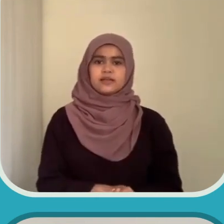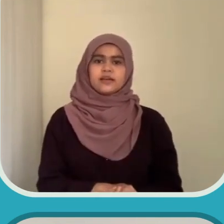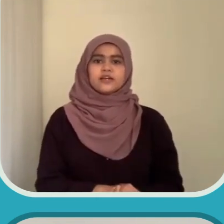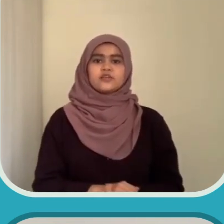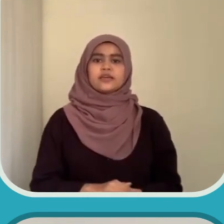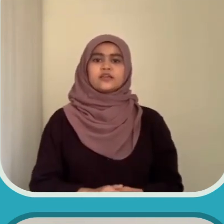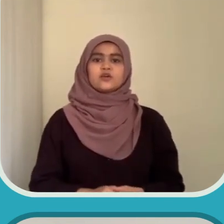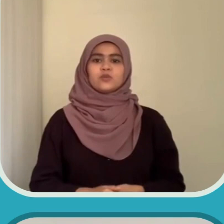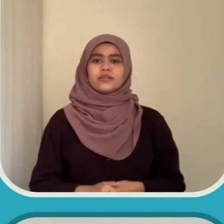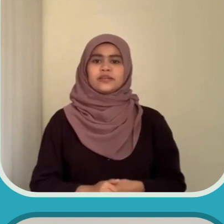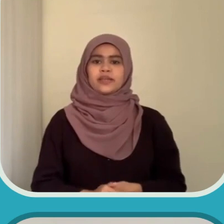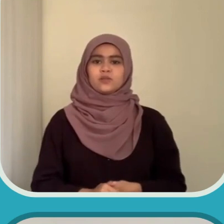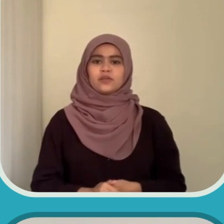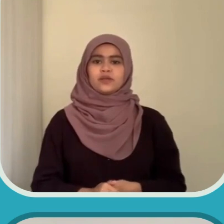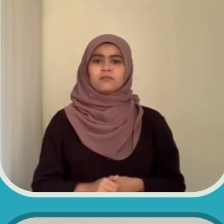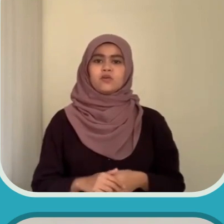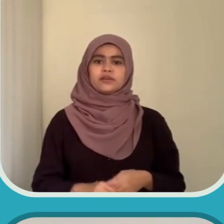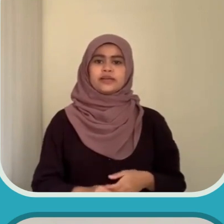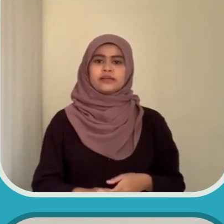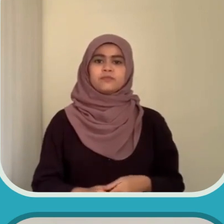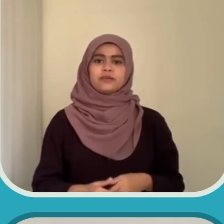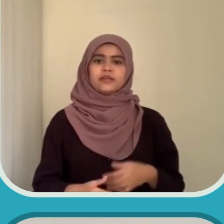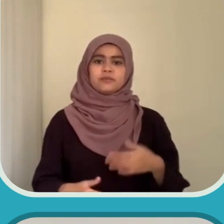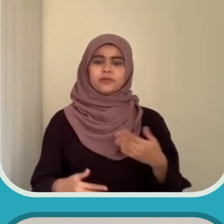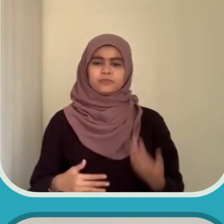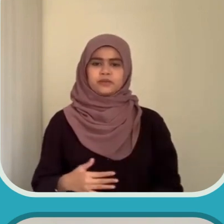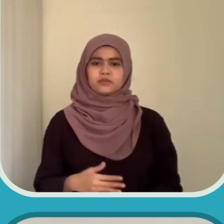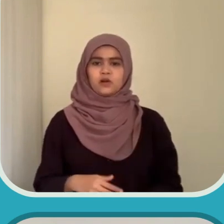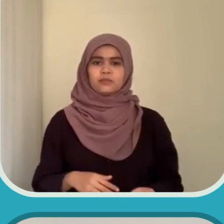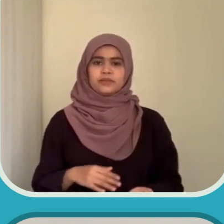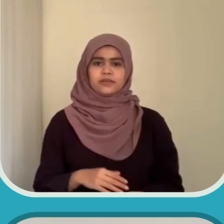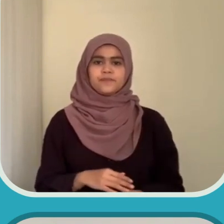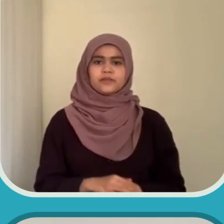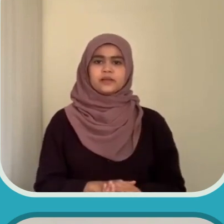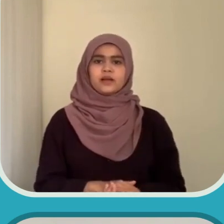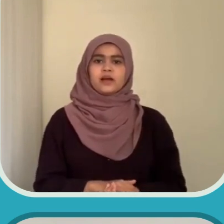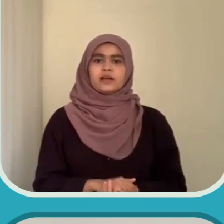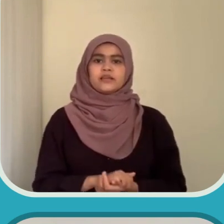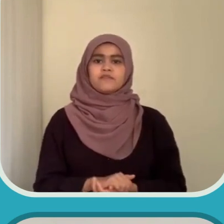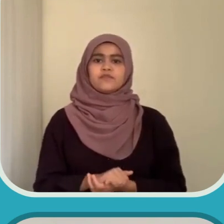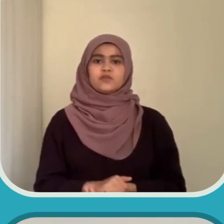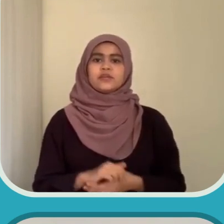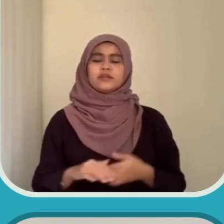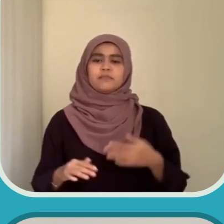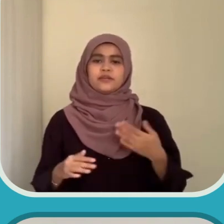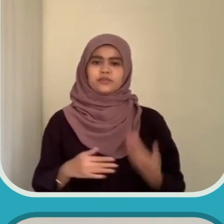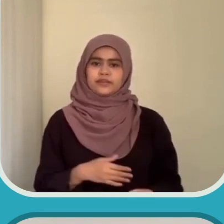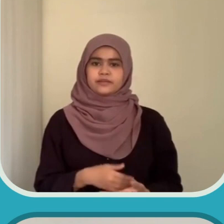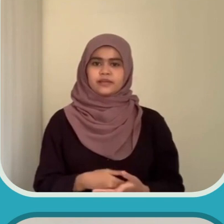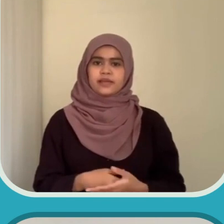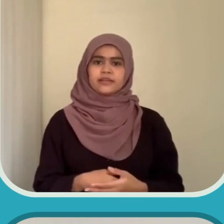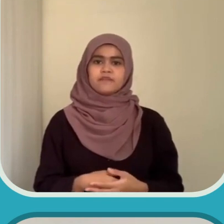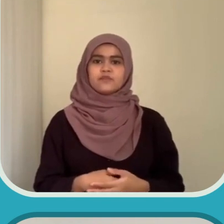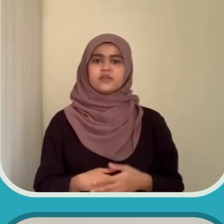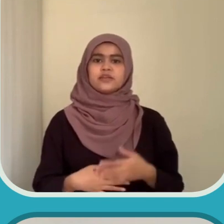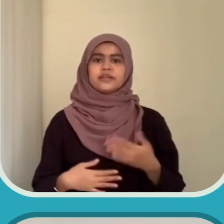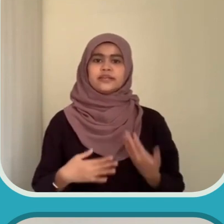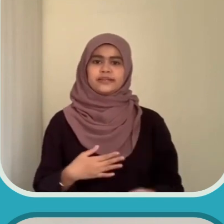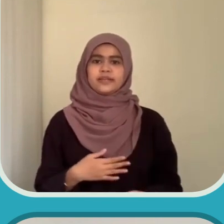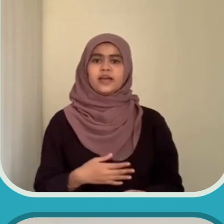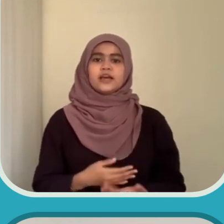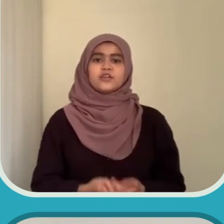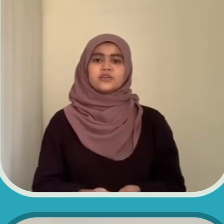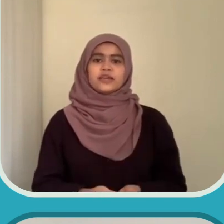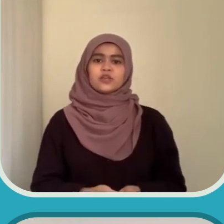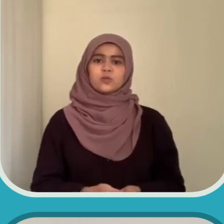child. You can communicate with more than 1 billion people globally if you learn Mandarin, and if you learn